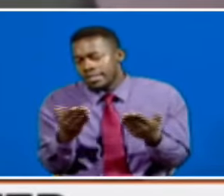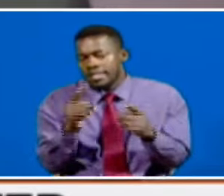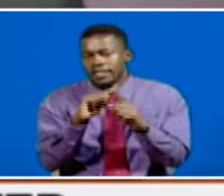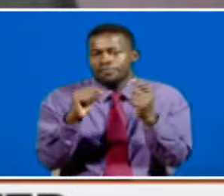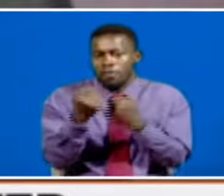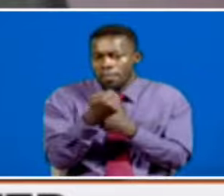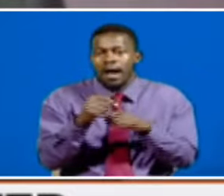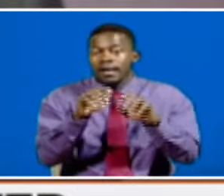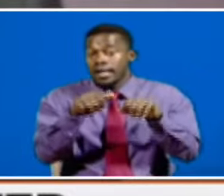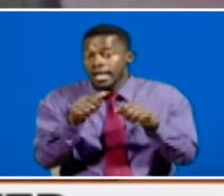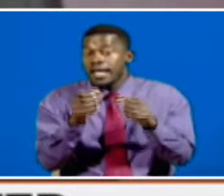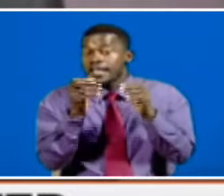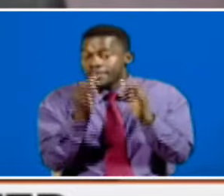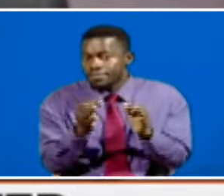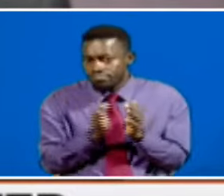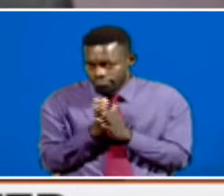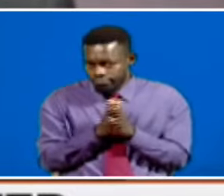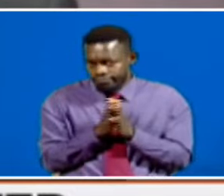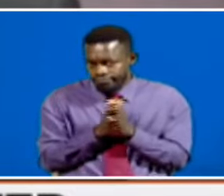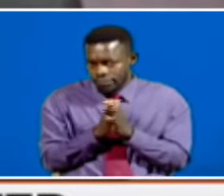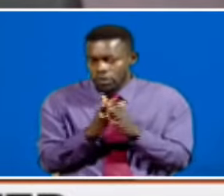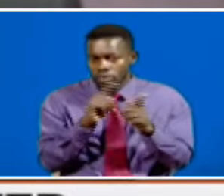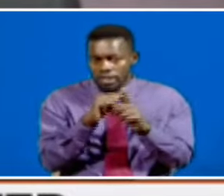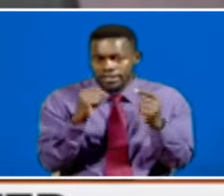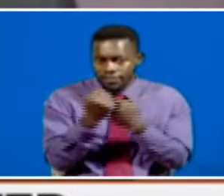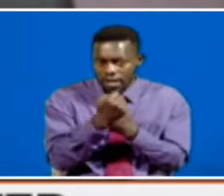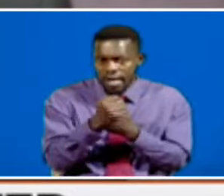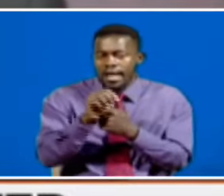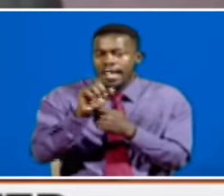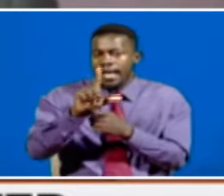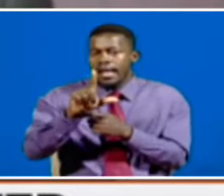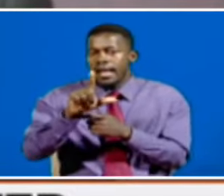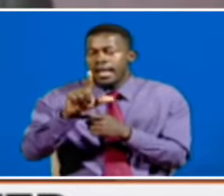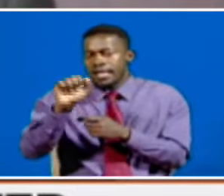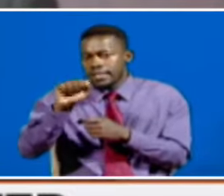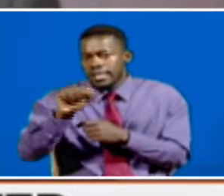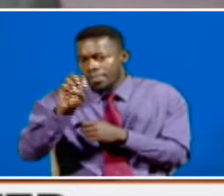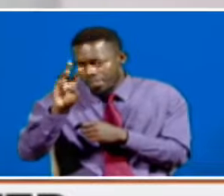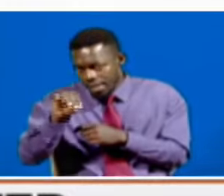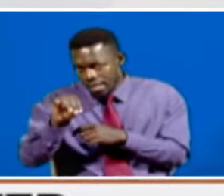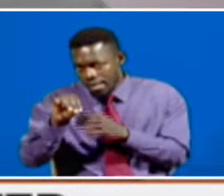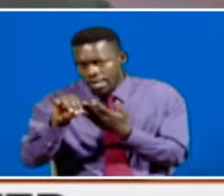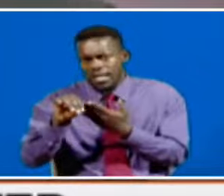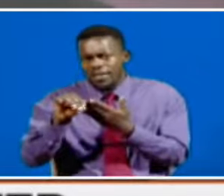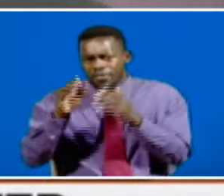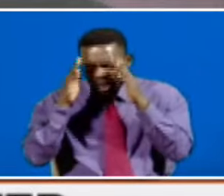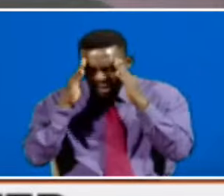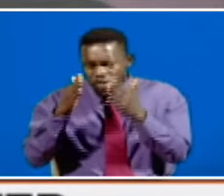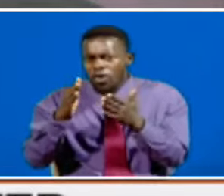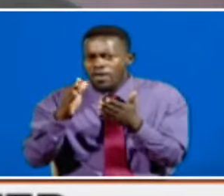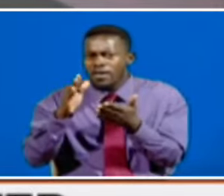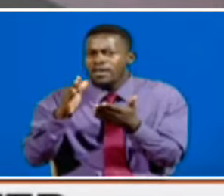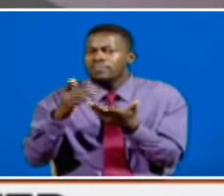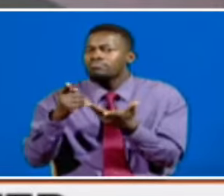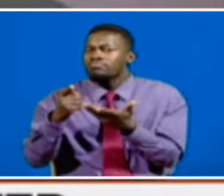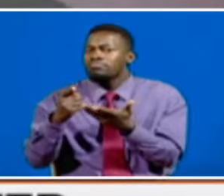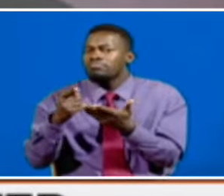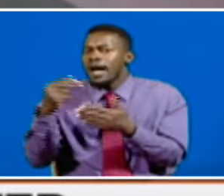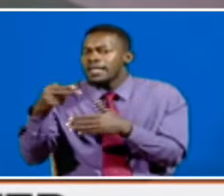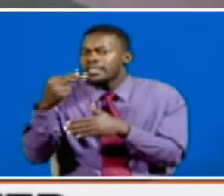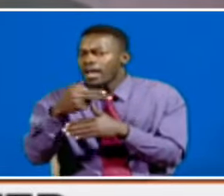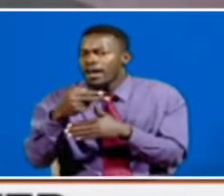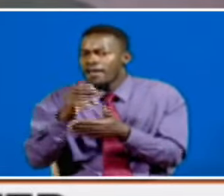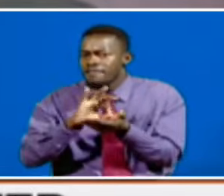you say you want to transform the MSME economy, just dwelling on the hustler fund, the criticism is that